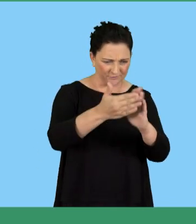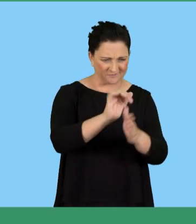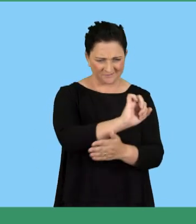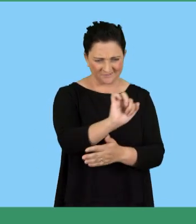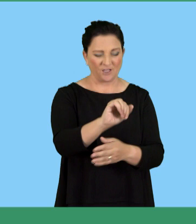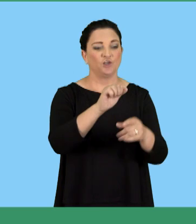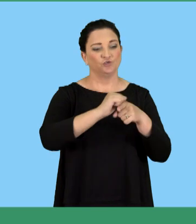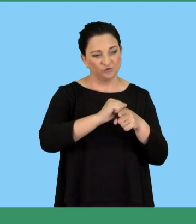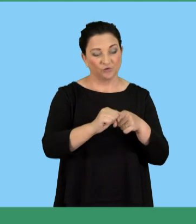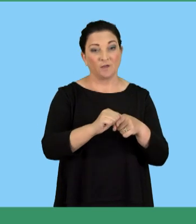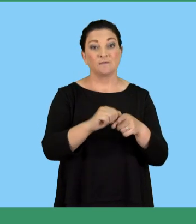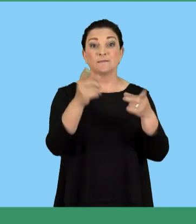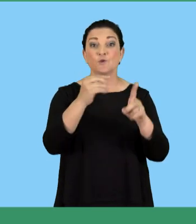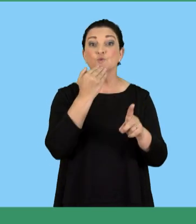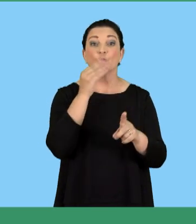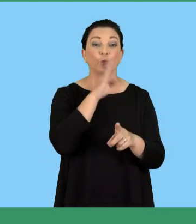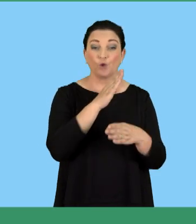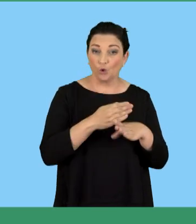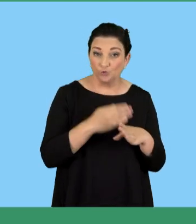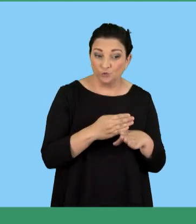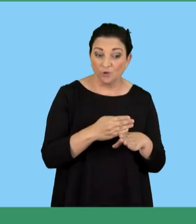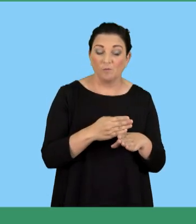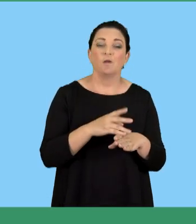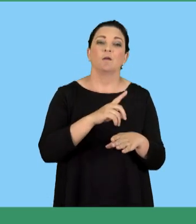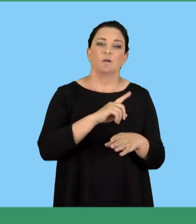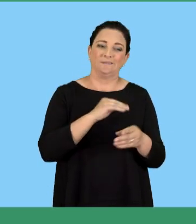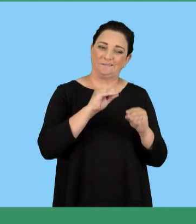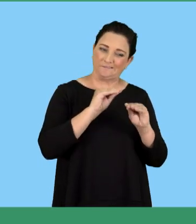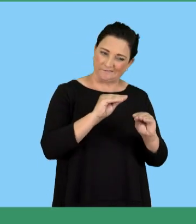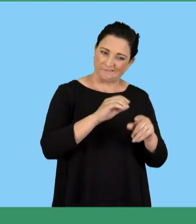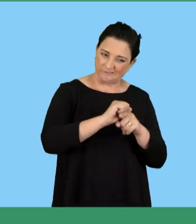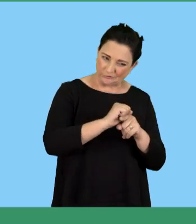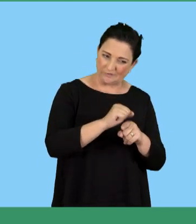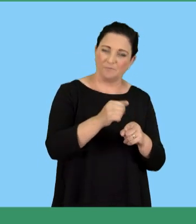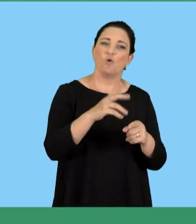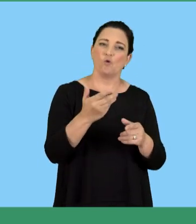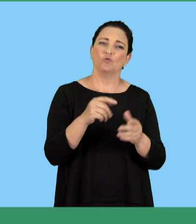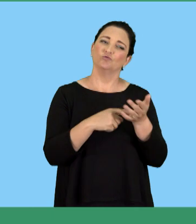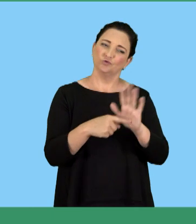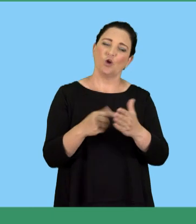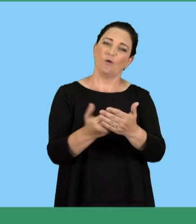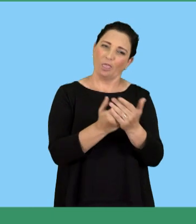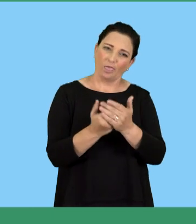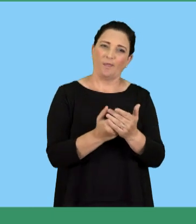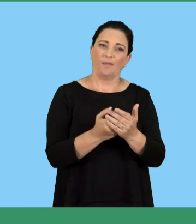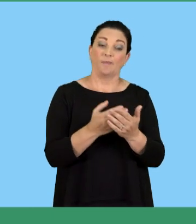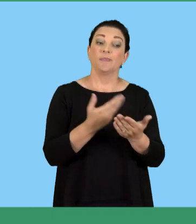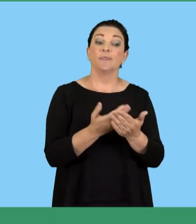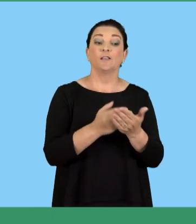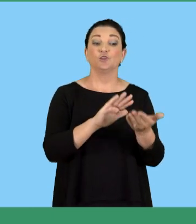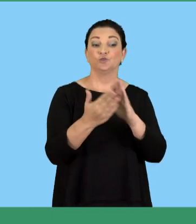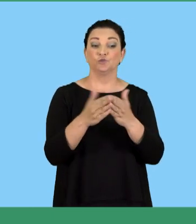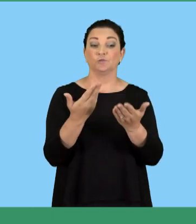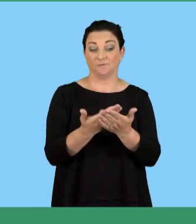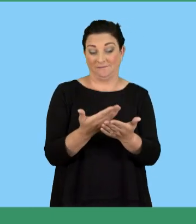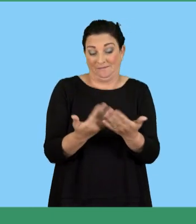especially the unemployed, so that they can reduce or show that they care and they want to benefit the society in